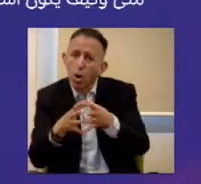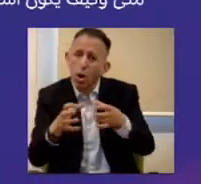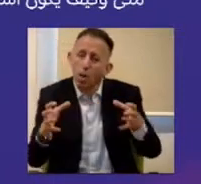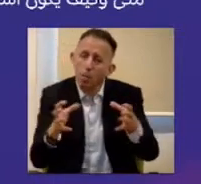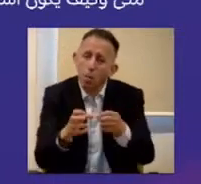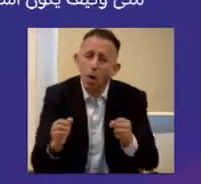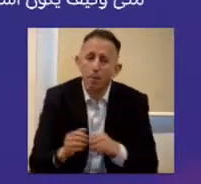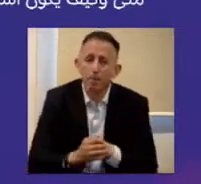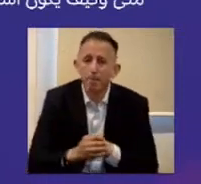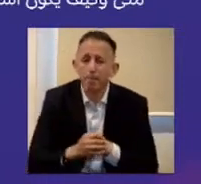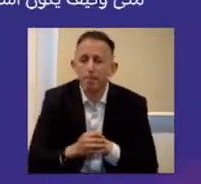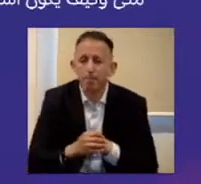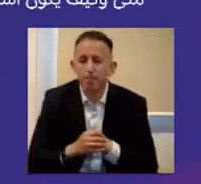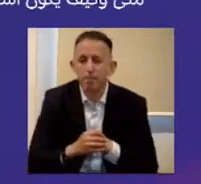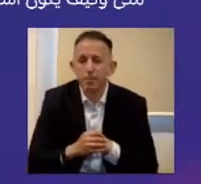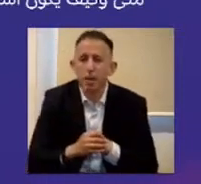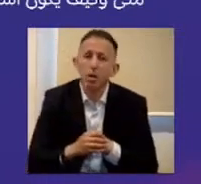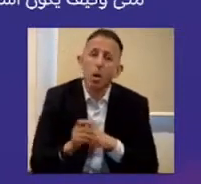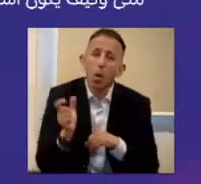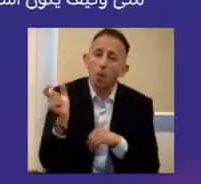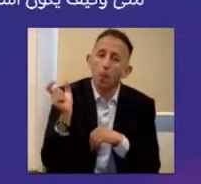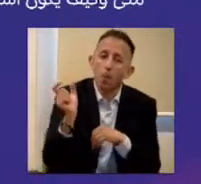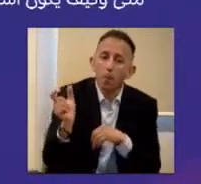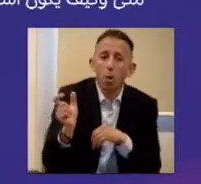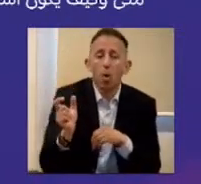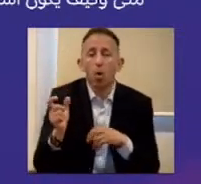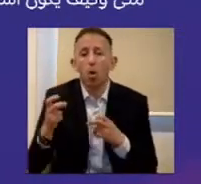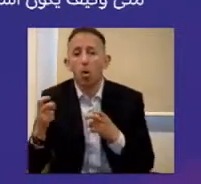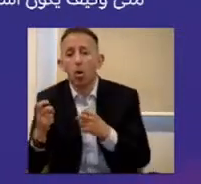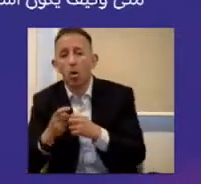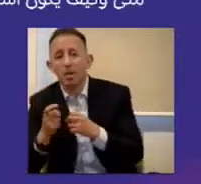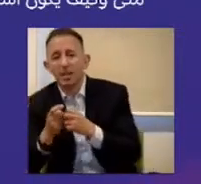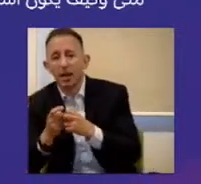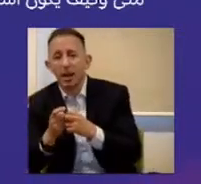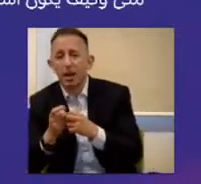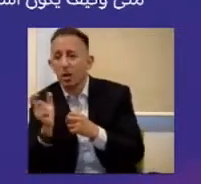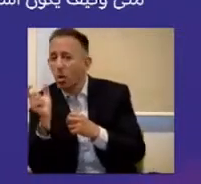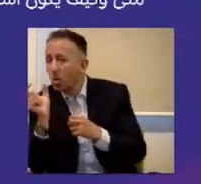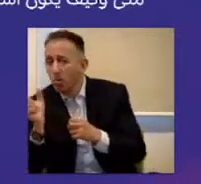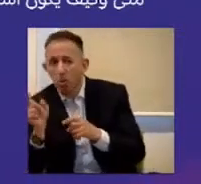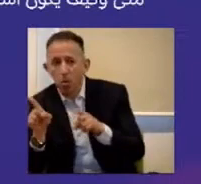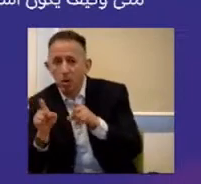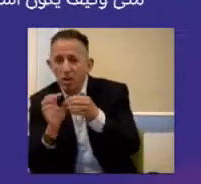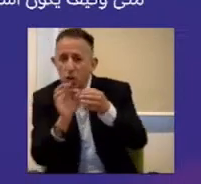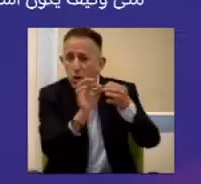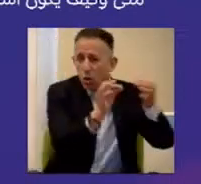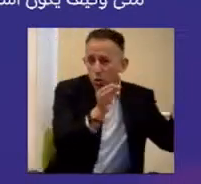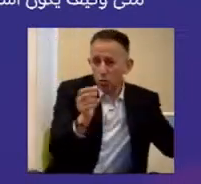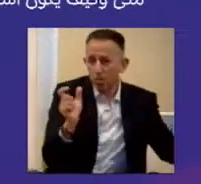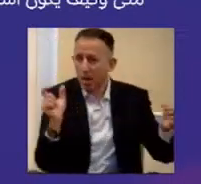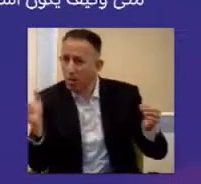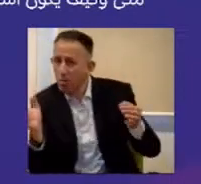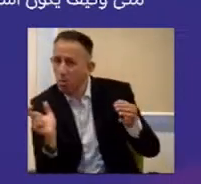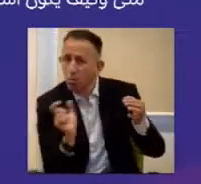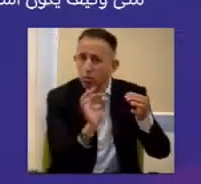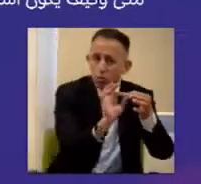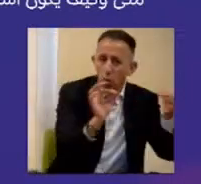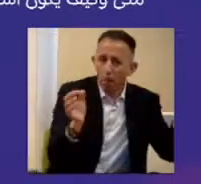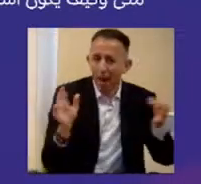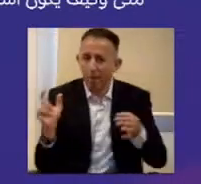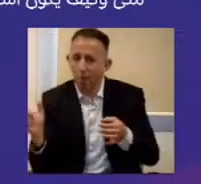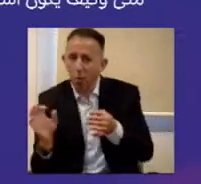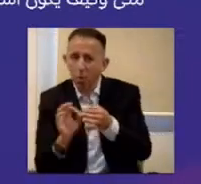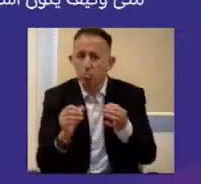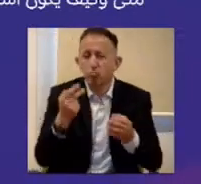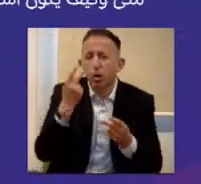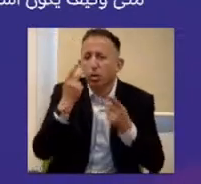So for example, if I could have a mapping, a 2D mapping of number of words like these ones, and if I could put